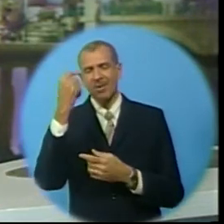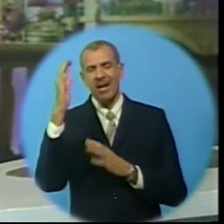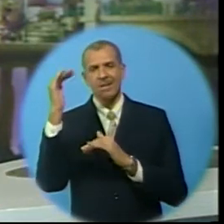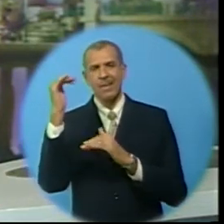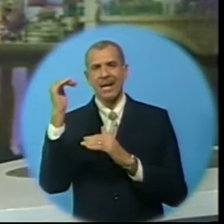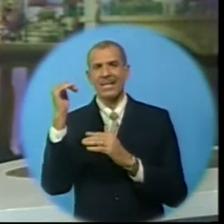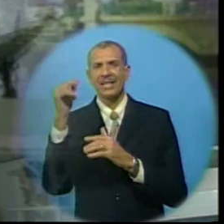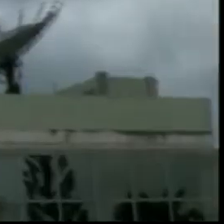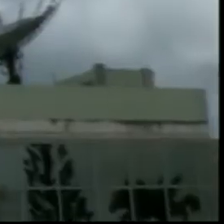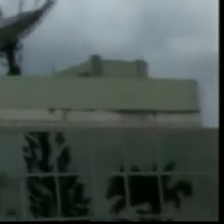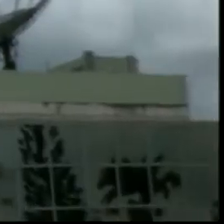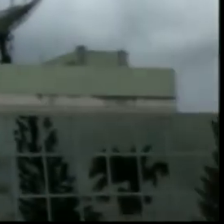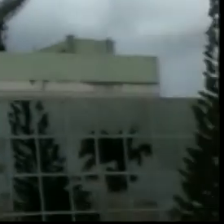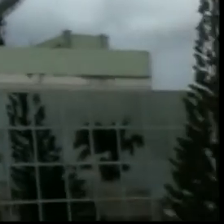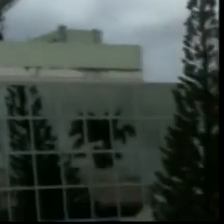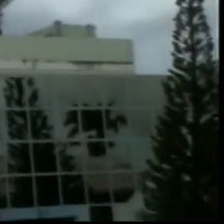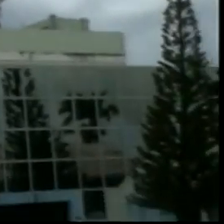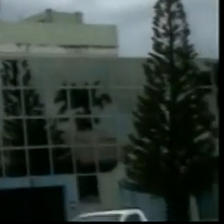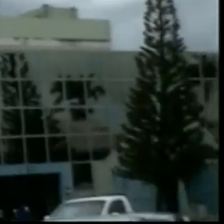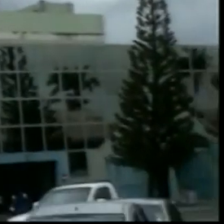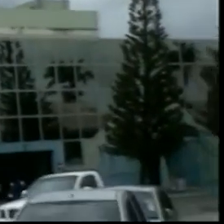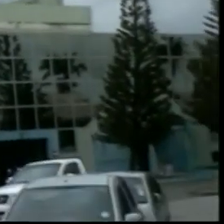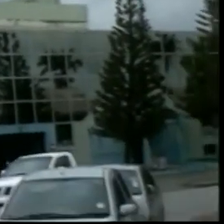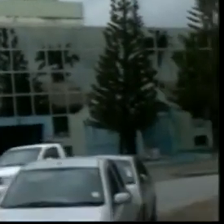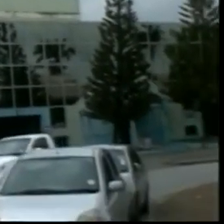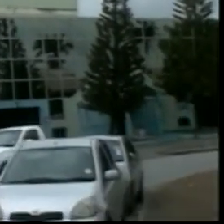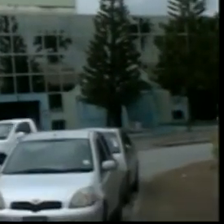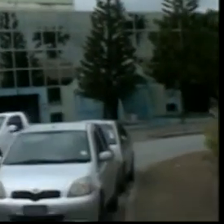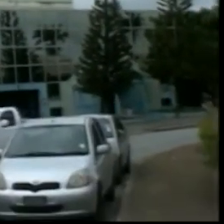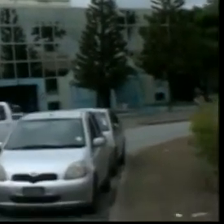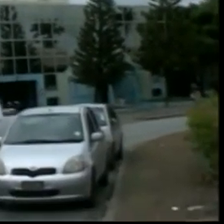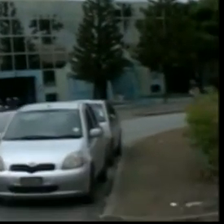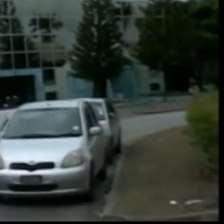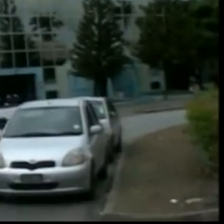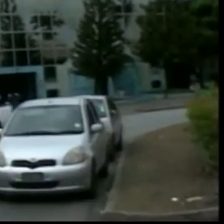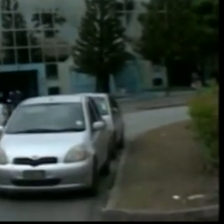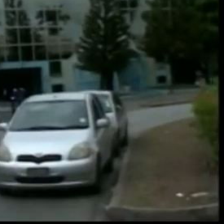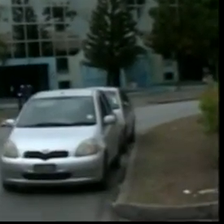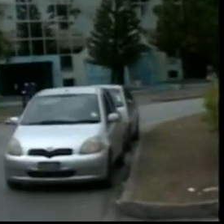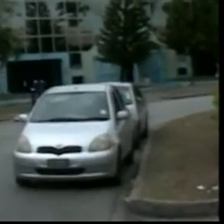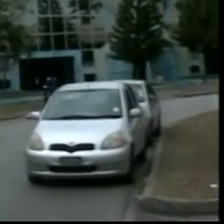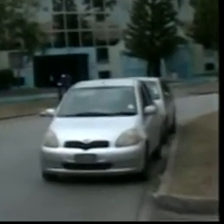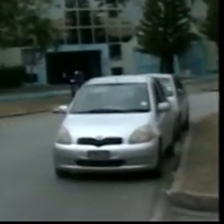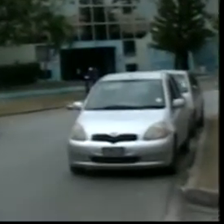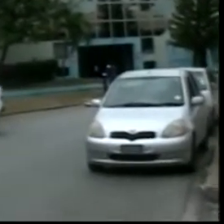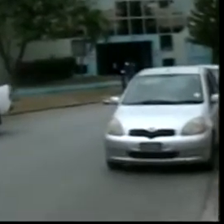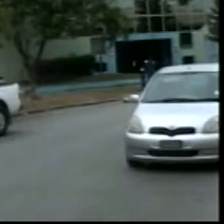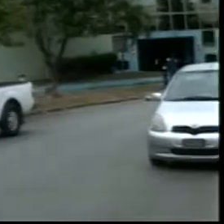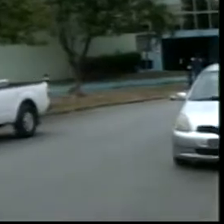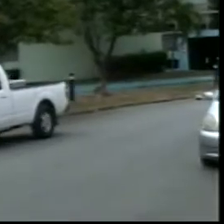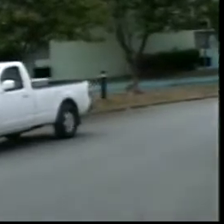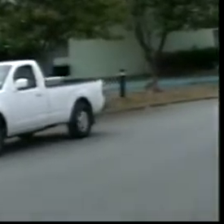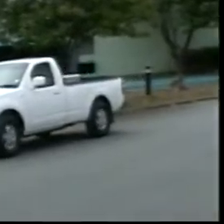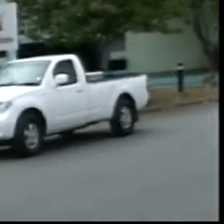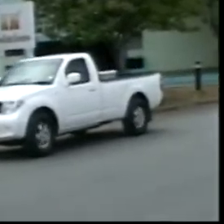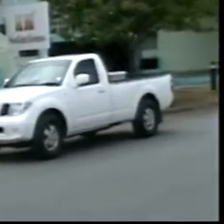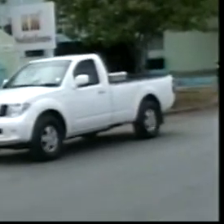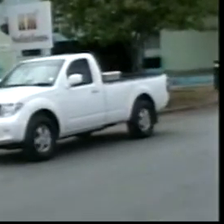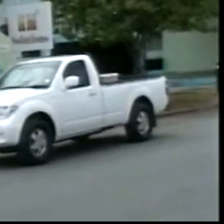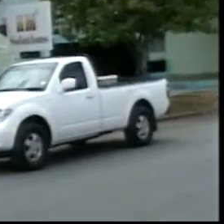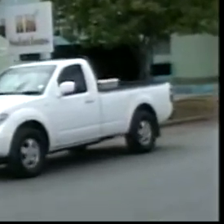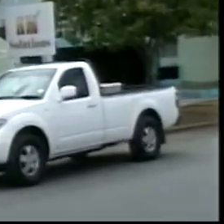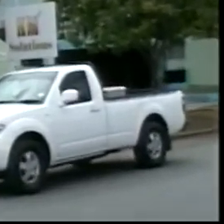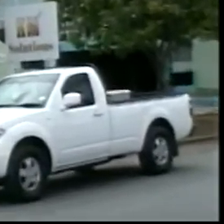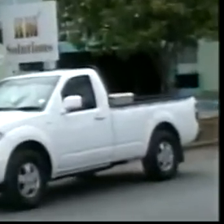today. Emergency crews, including police, fire and ambulance services, were quick to respond to the call at building number 6